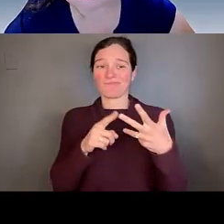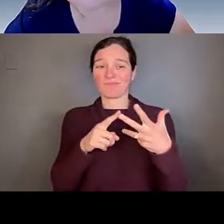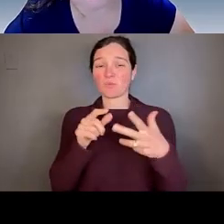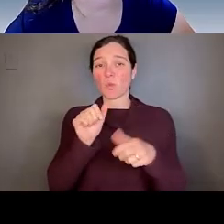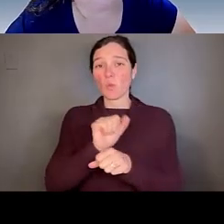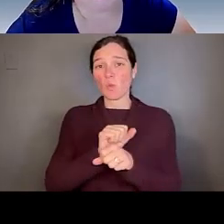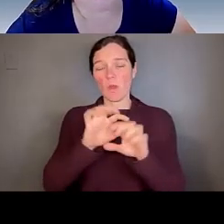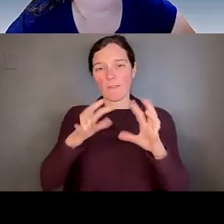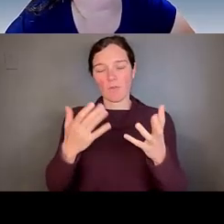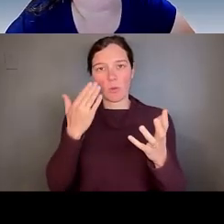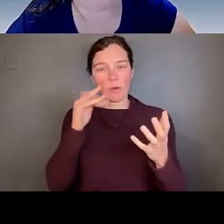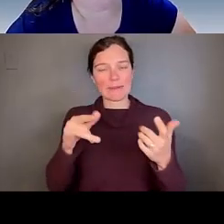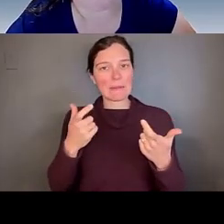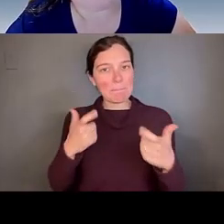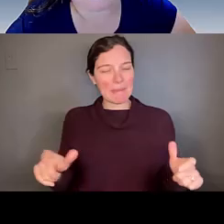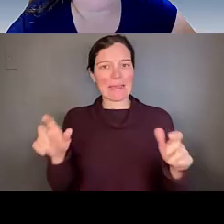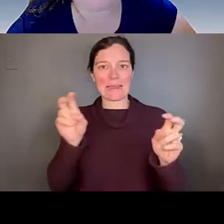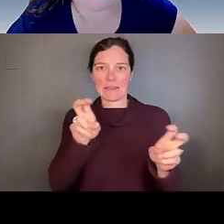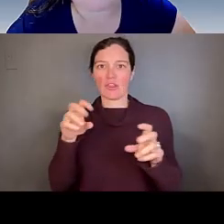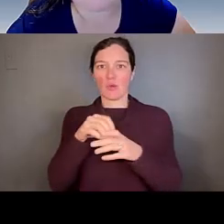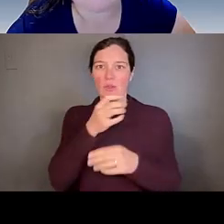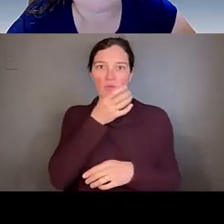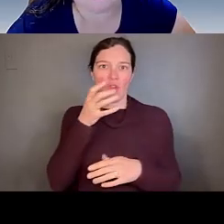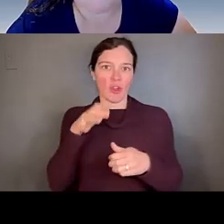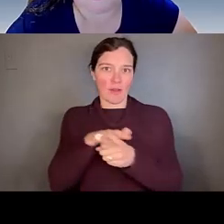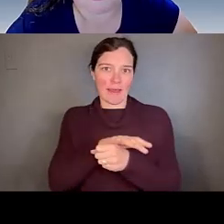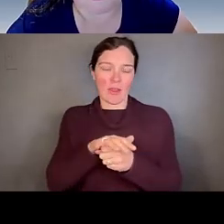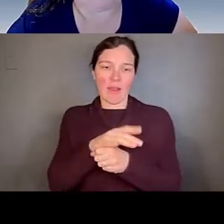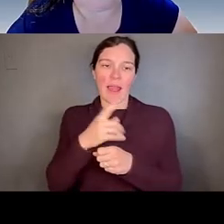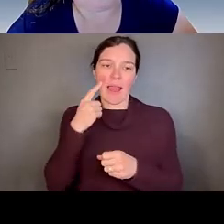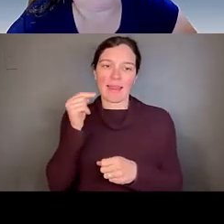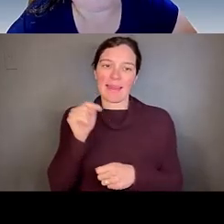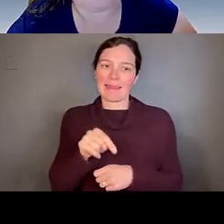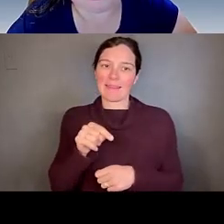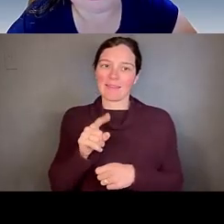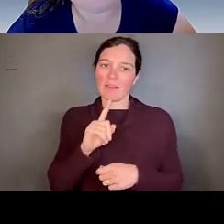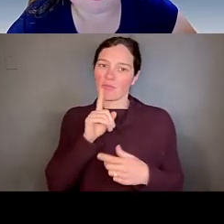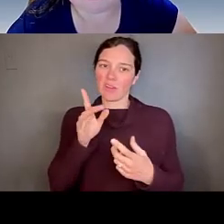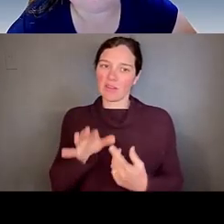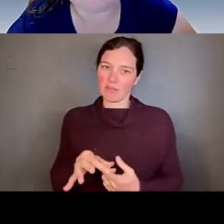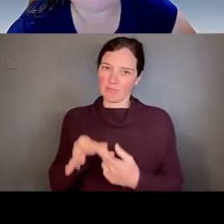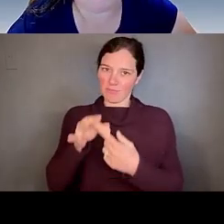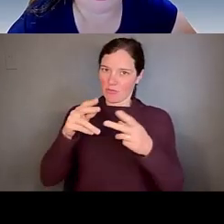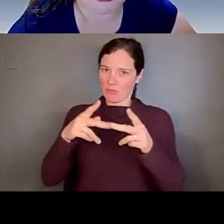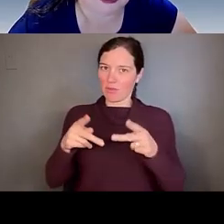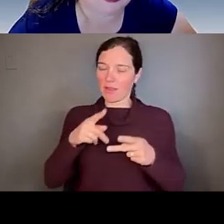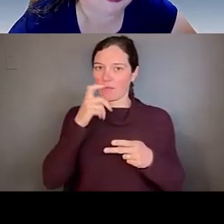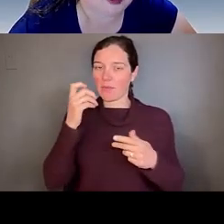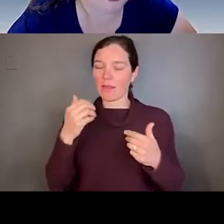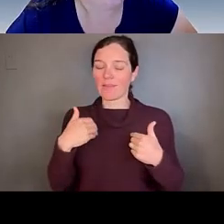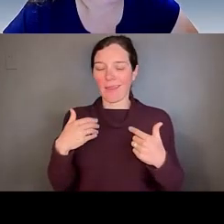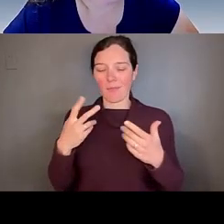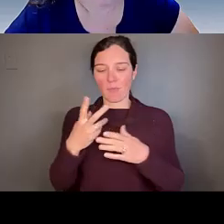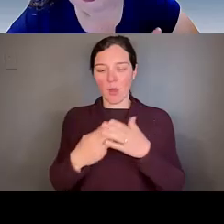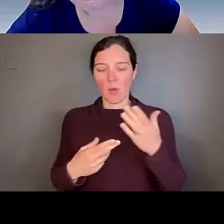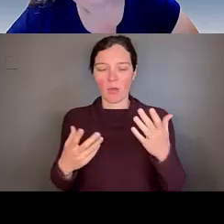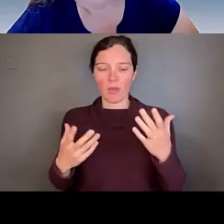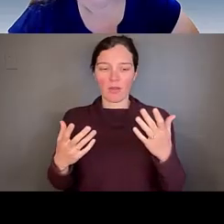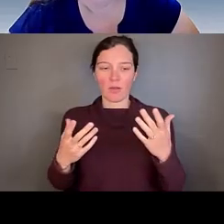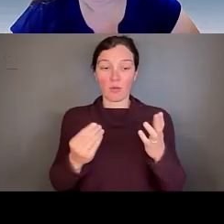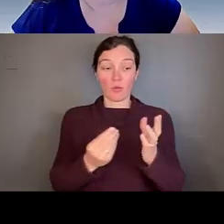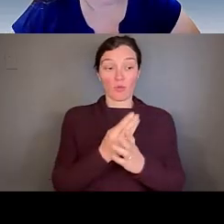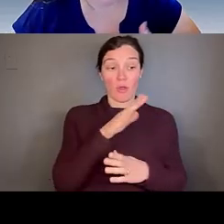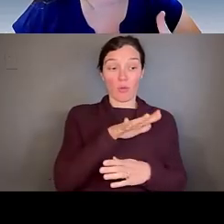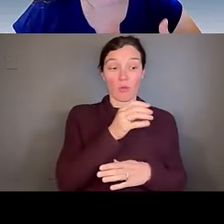is a serious issue in rural areas. I think that this is a really special place because there's both that kind of grow